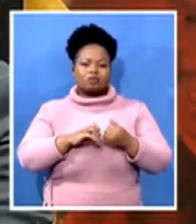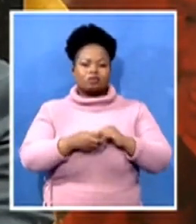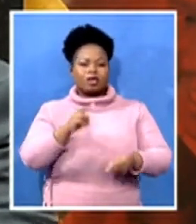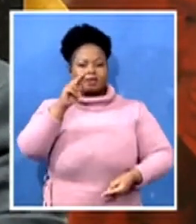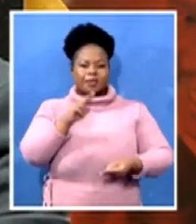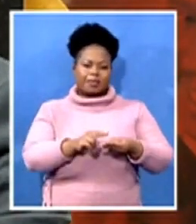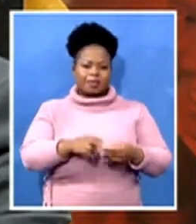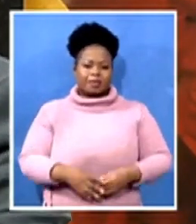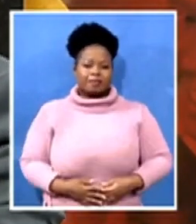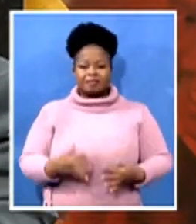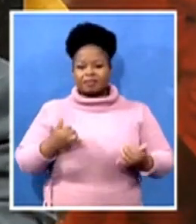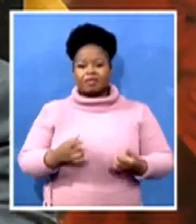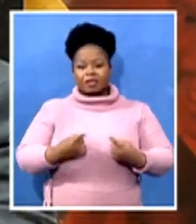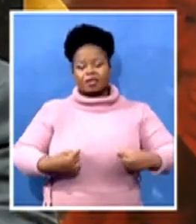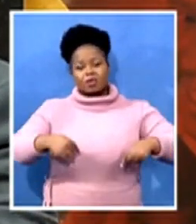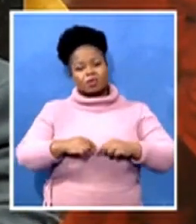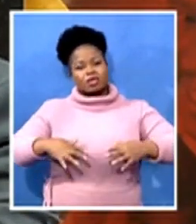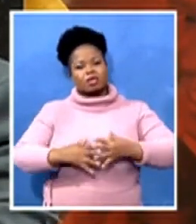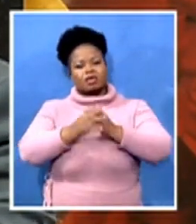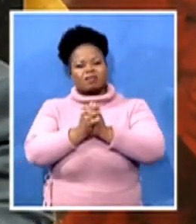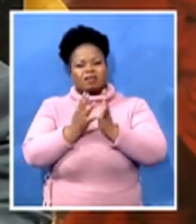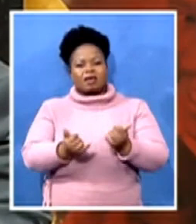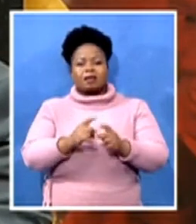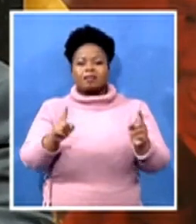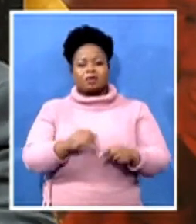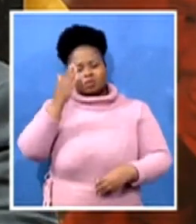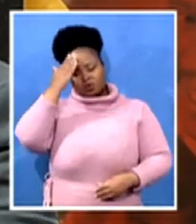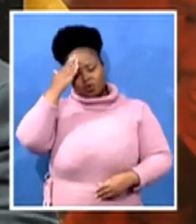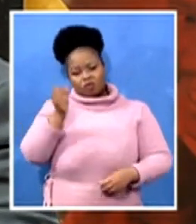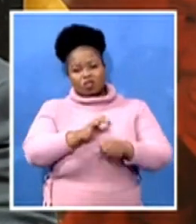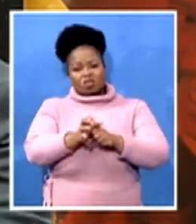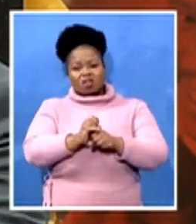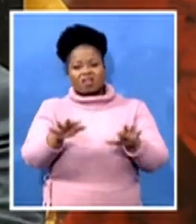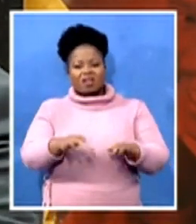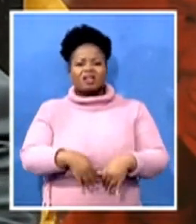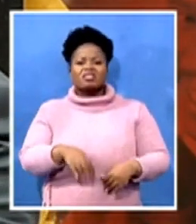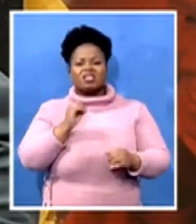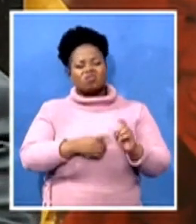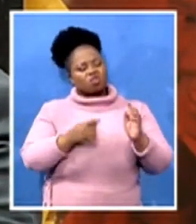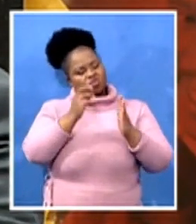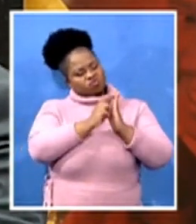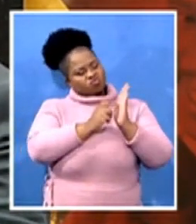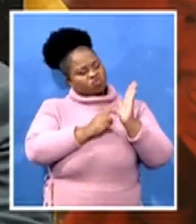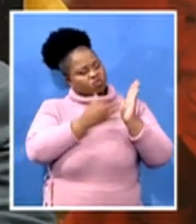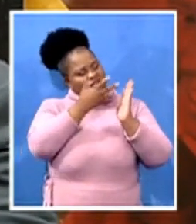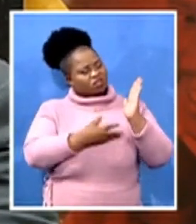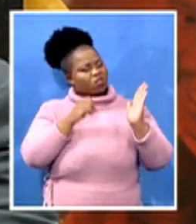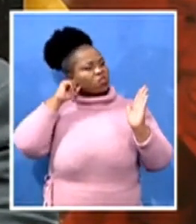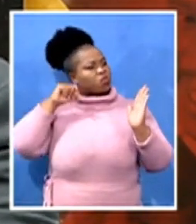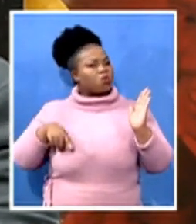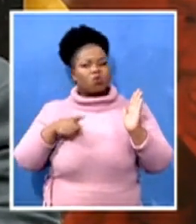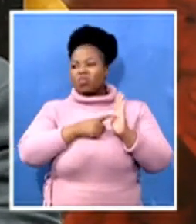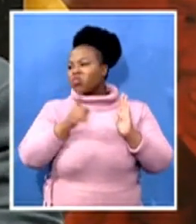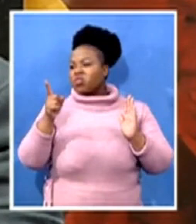igqithile, kodwa uba ngaba asiyithobeli le migaqo nale mithetho imiselweyo, sakuhlala nale ntsholongwane ixesha elide